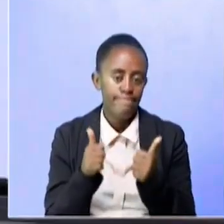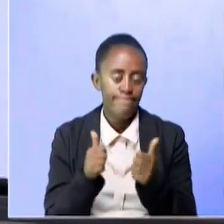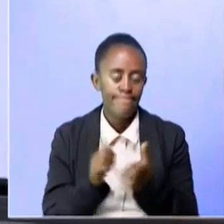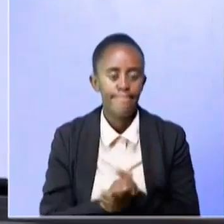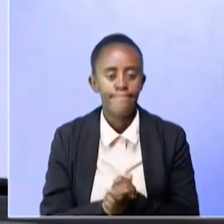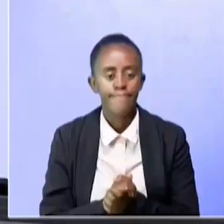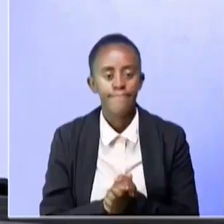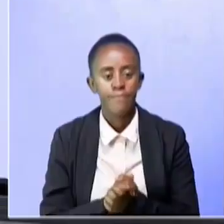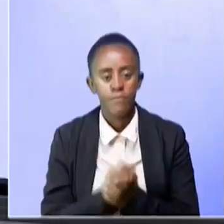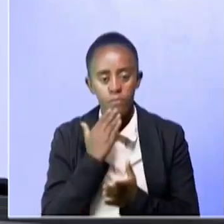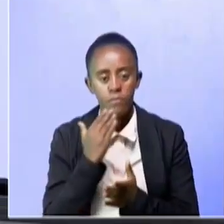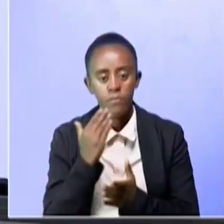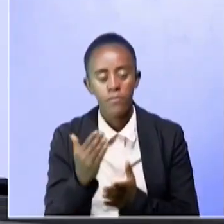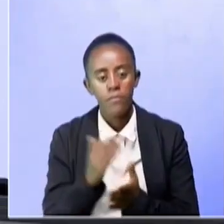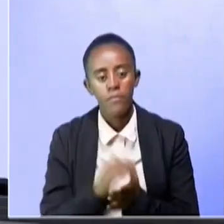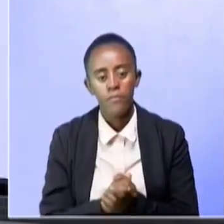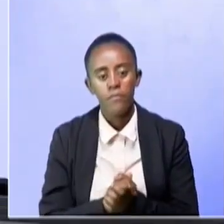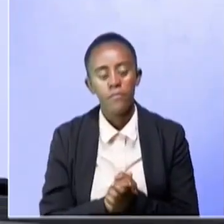Good.